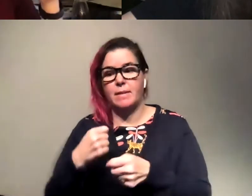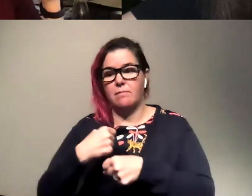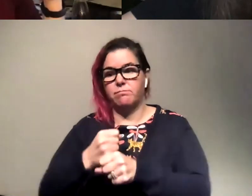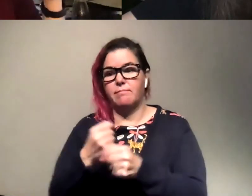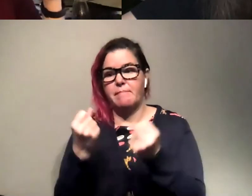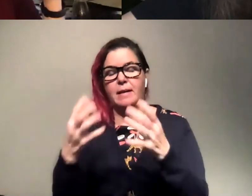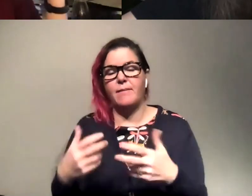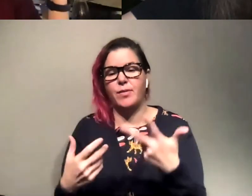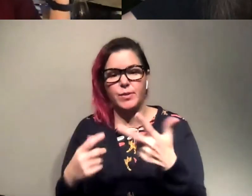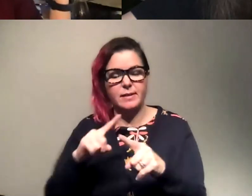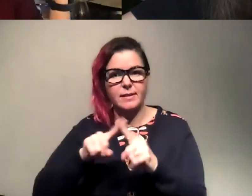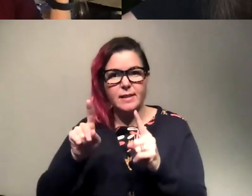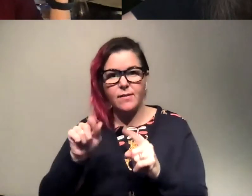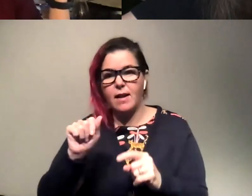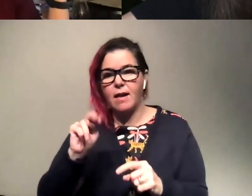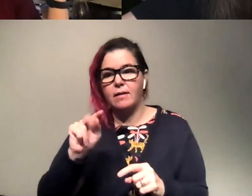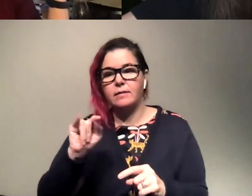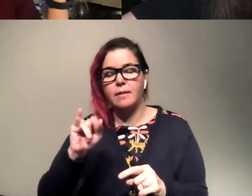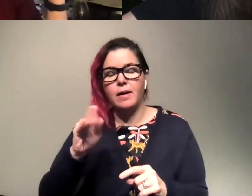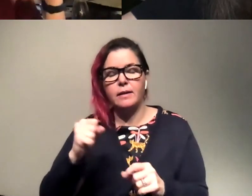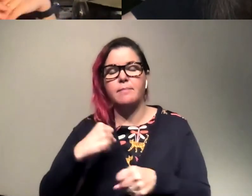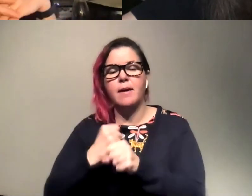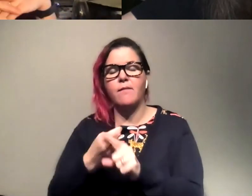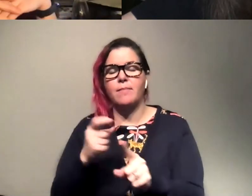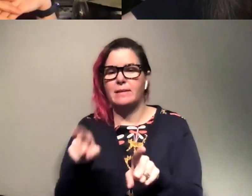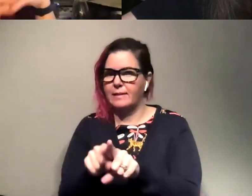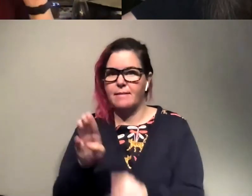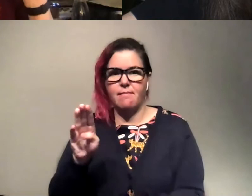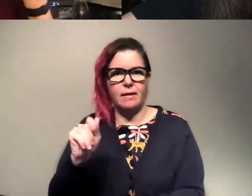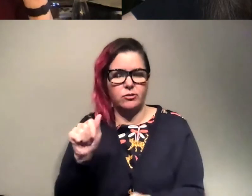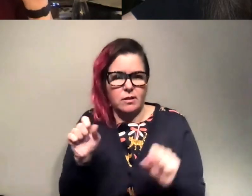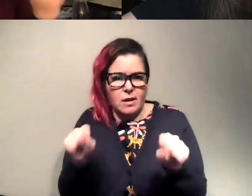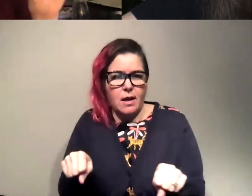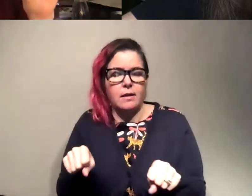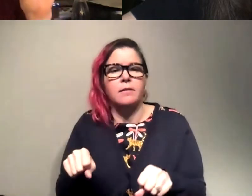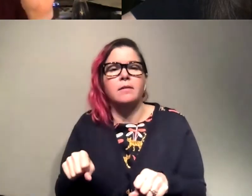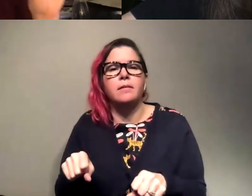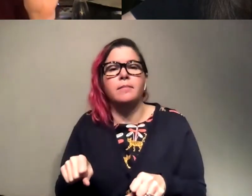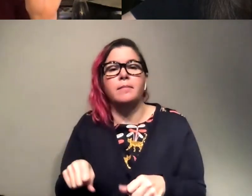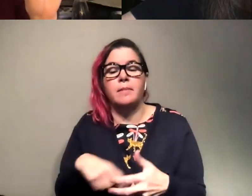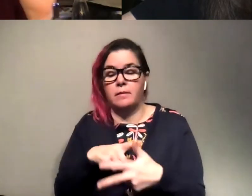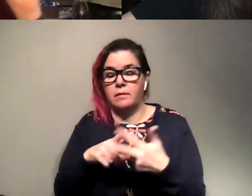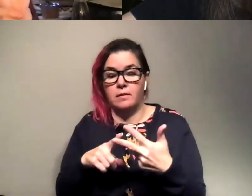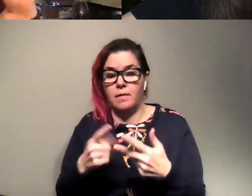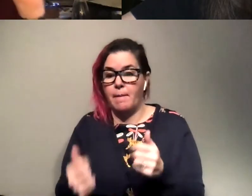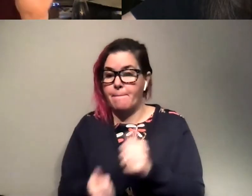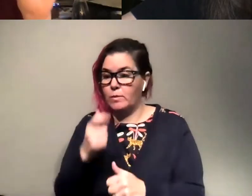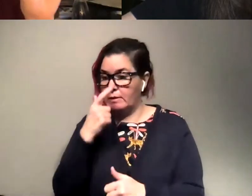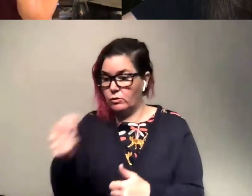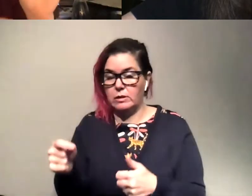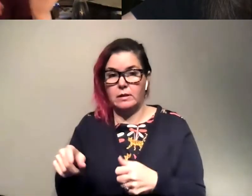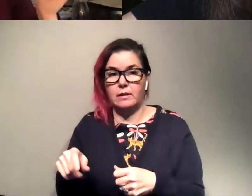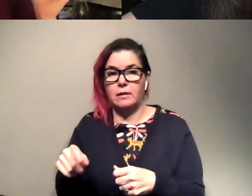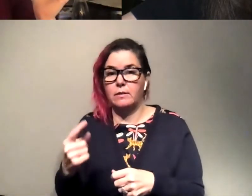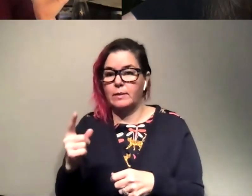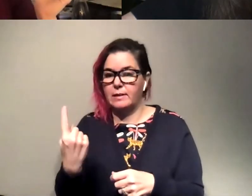3 different antibiotics produced by the same bacteria, but it could be that the one that is the most interesting to you is a single